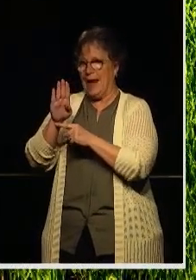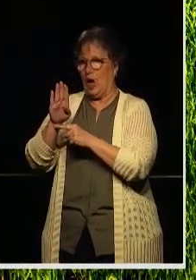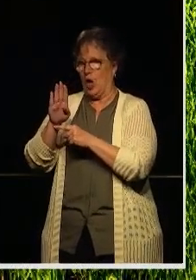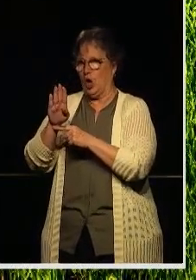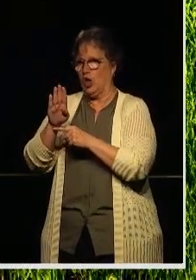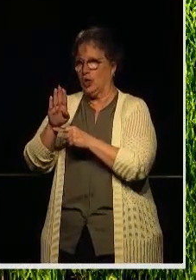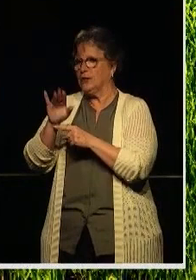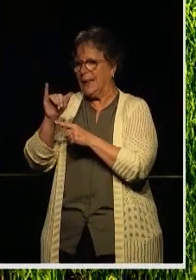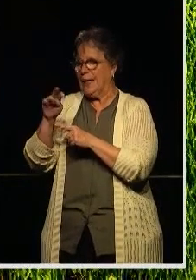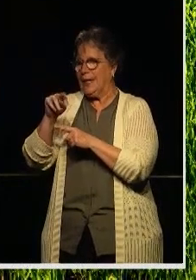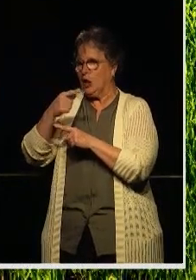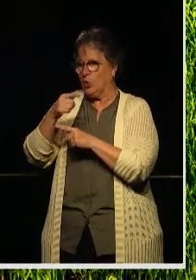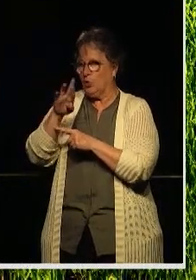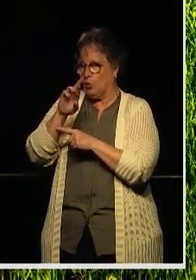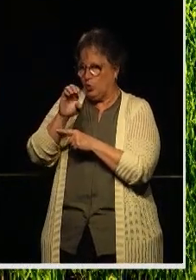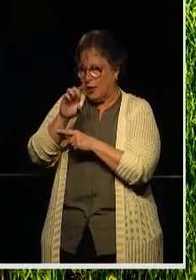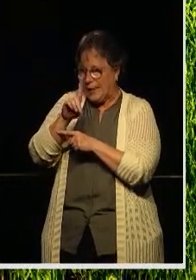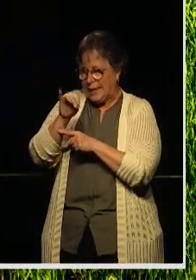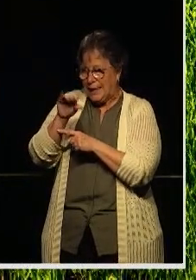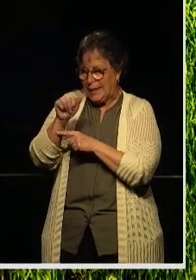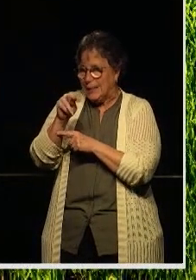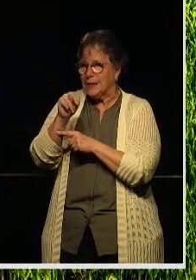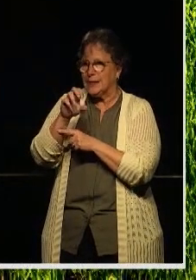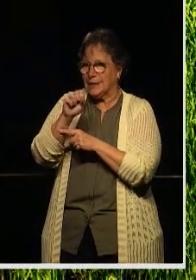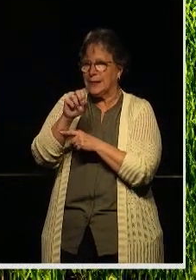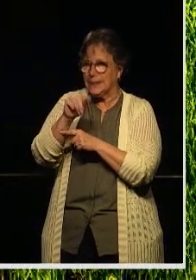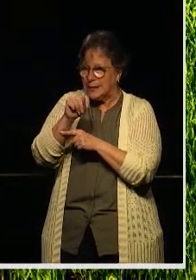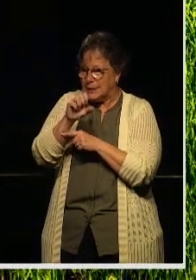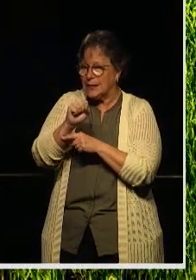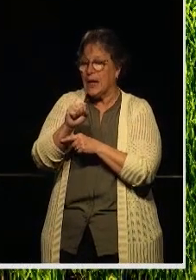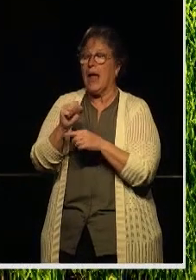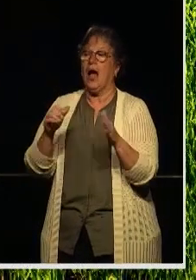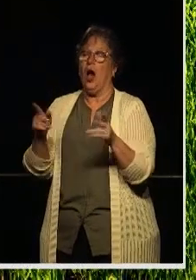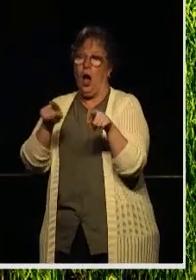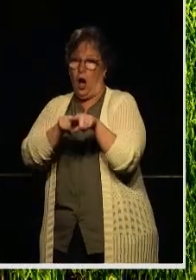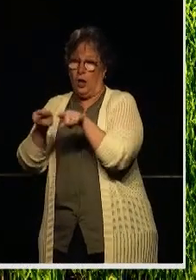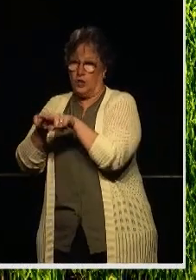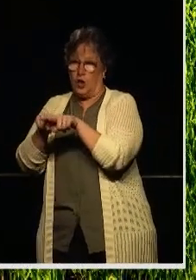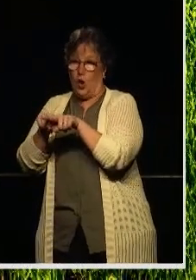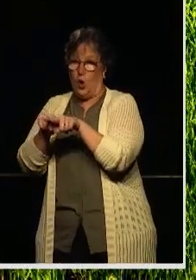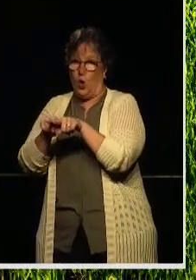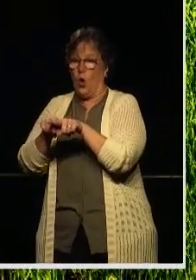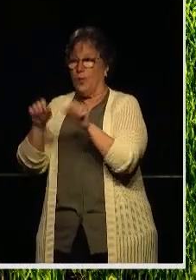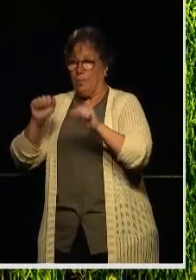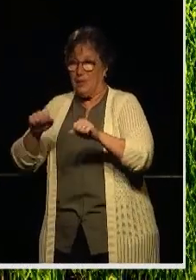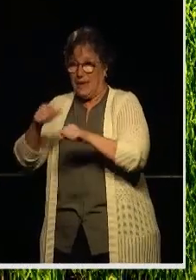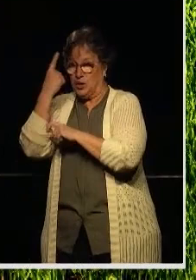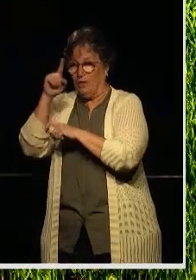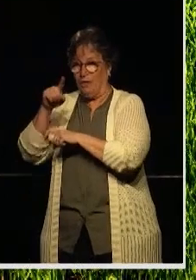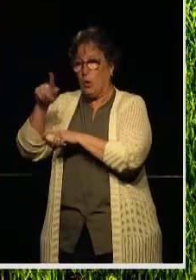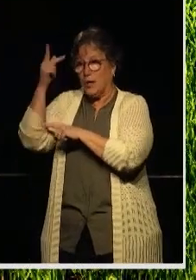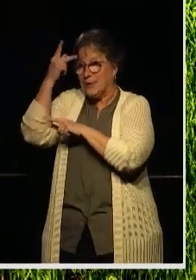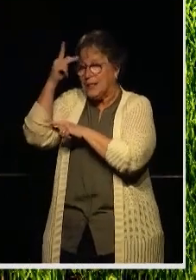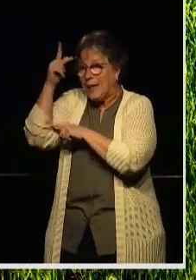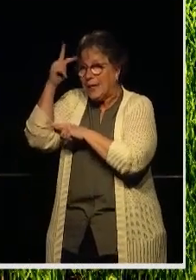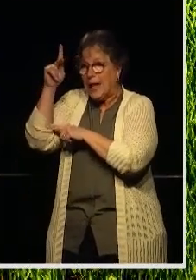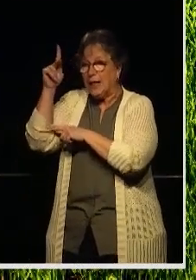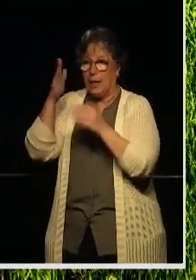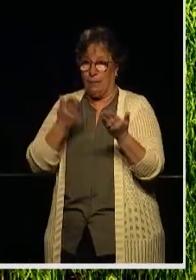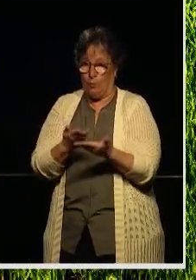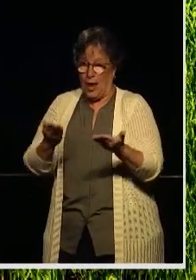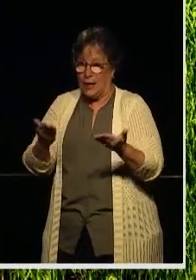ease up, the potential for a psychedelic therapeutics market is forecasted to be as high as $8 billion by 2028.